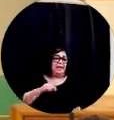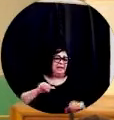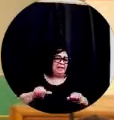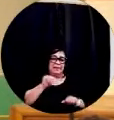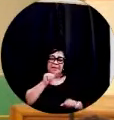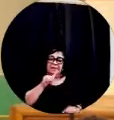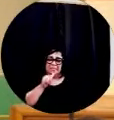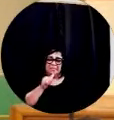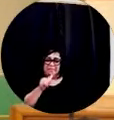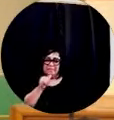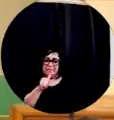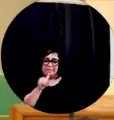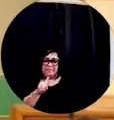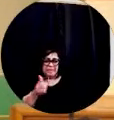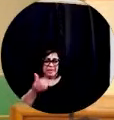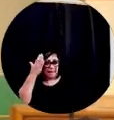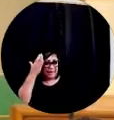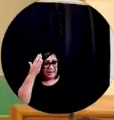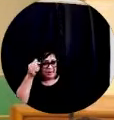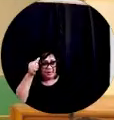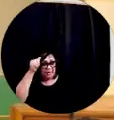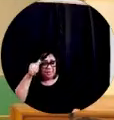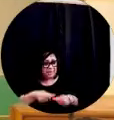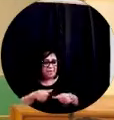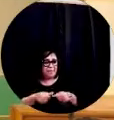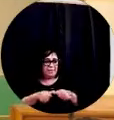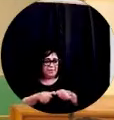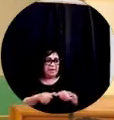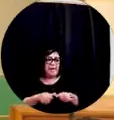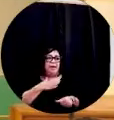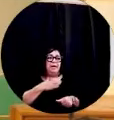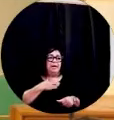in the back, Calvin. Hallelujah.